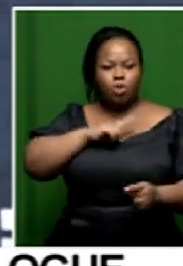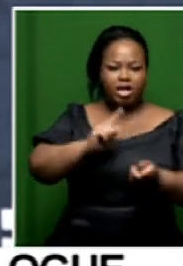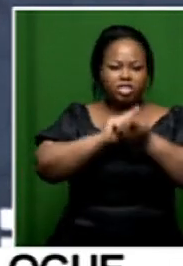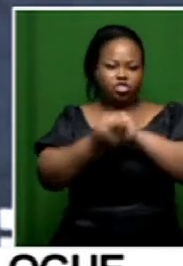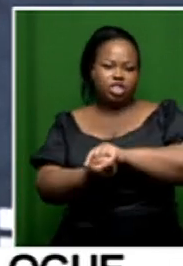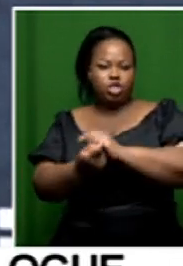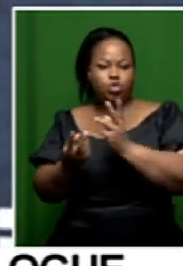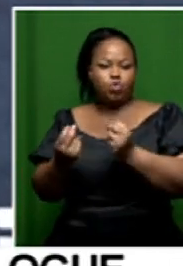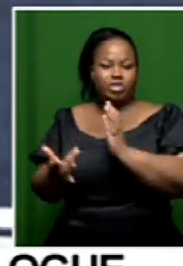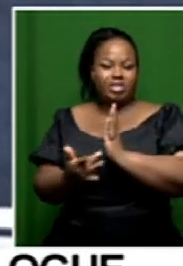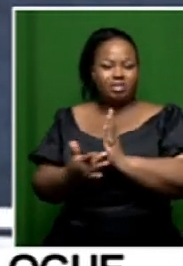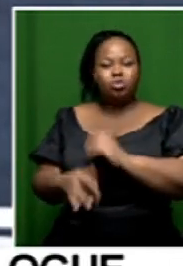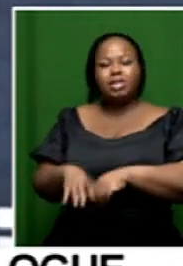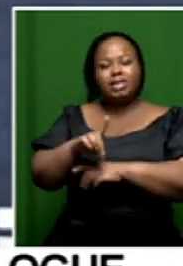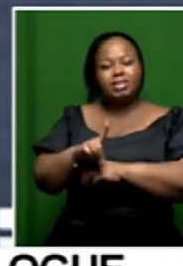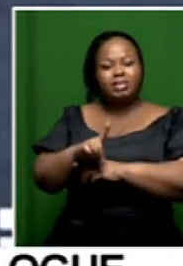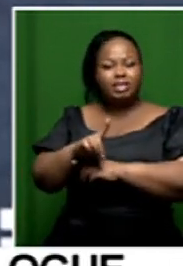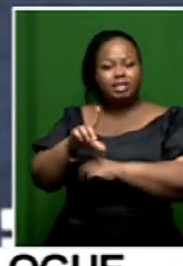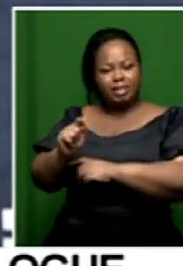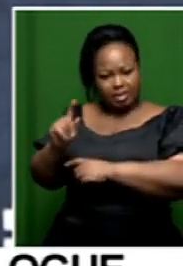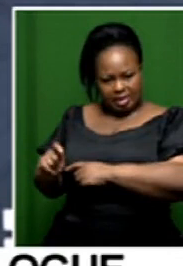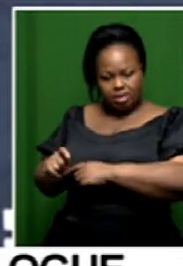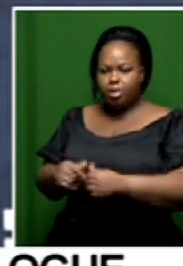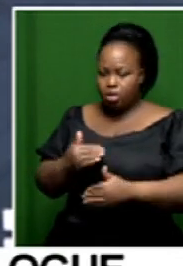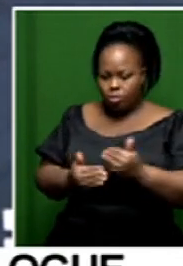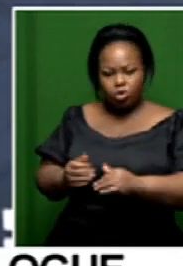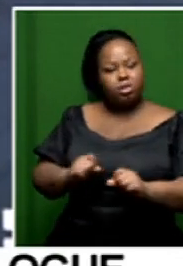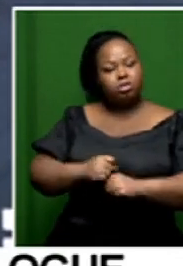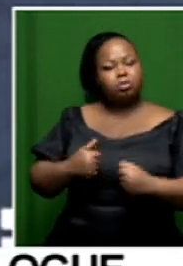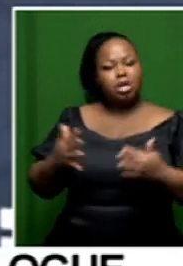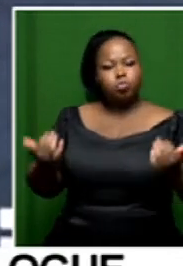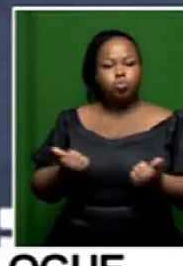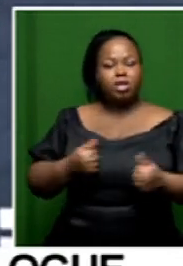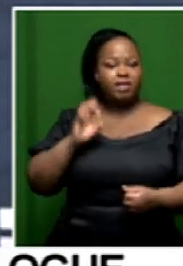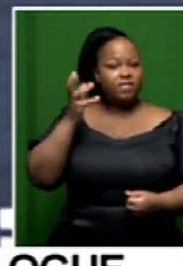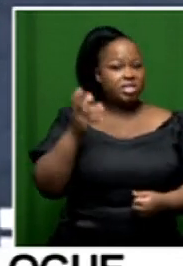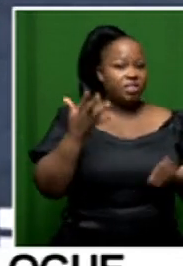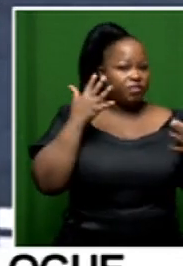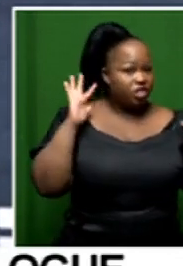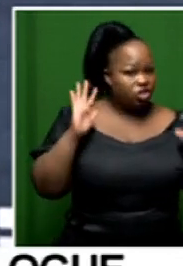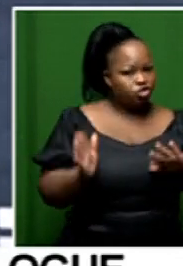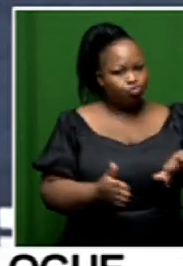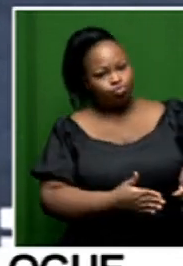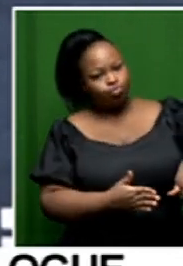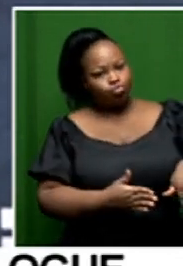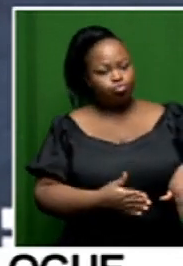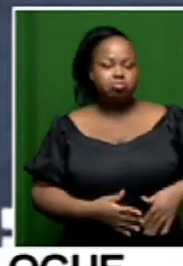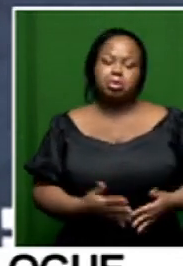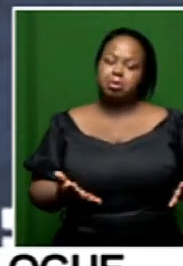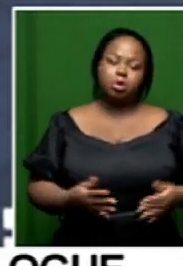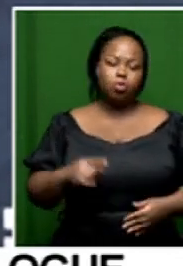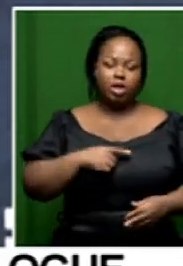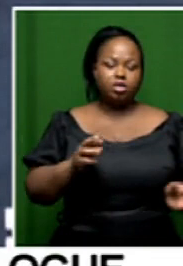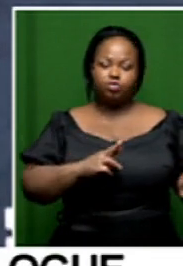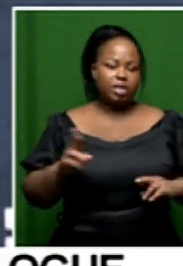digital. That process is fully underway. As you are aware, we switched off already the Free State province, enabled by